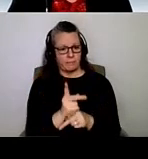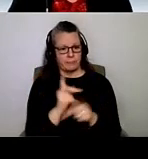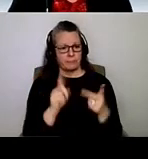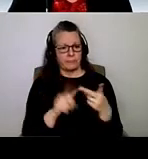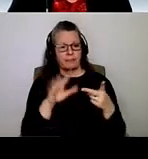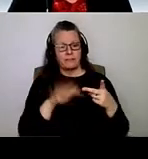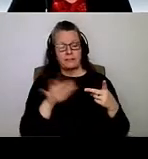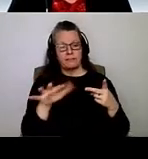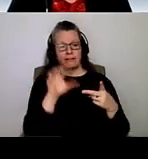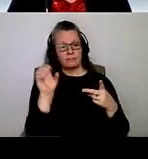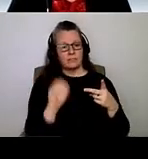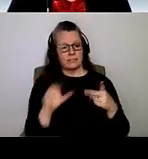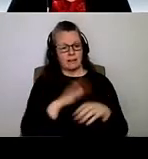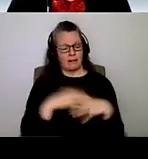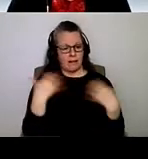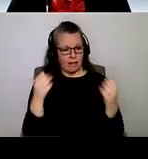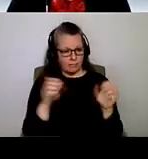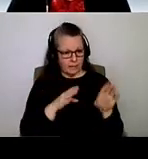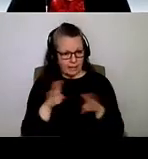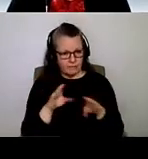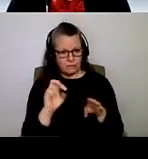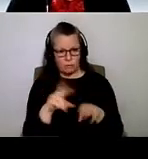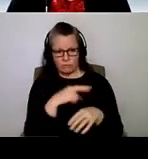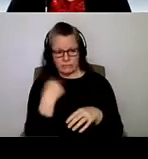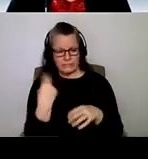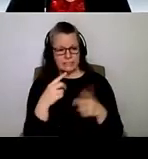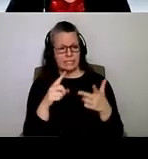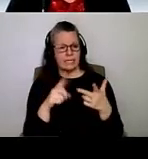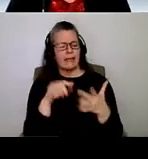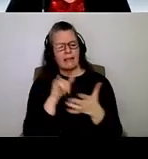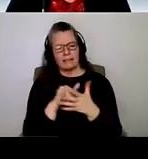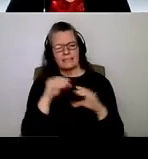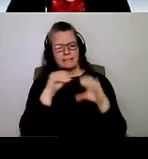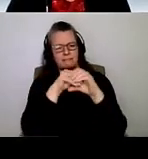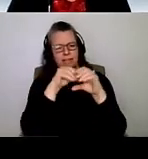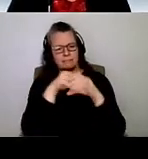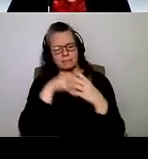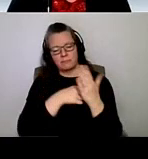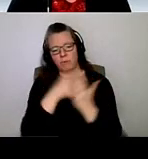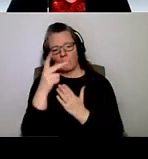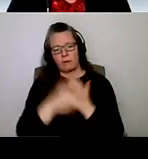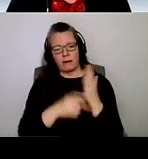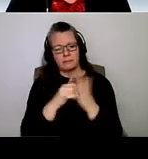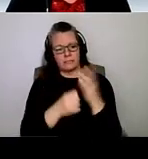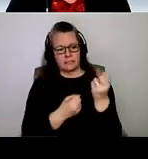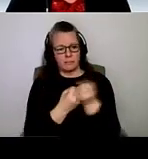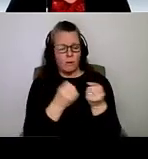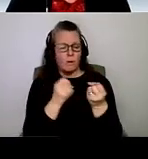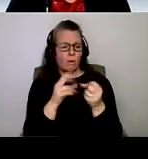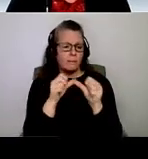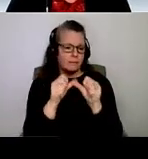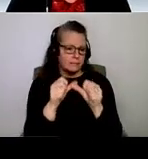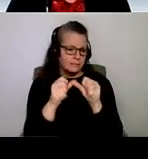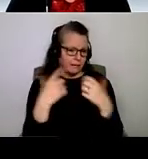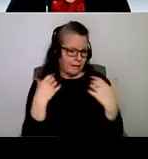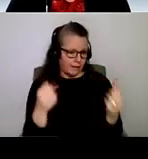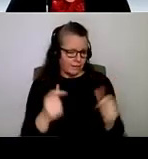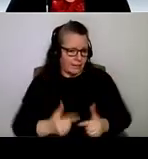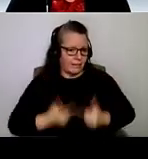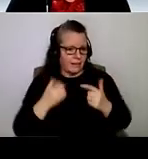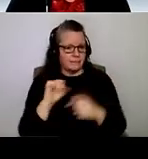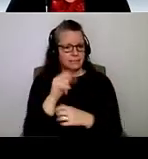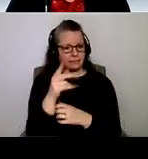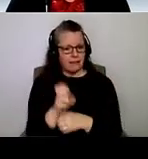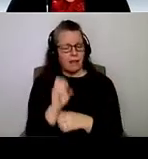health behaviors or risk, and that is investments in programs that support or maintain healthy lifestyles or manage